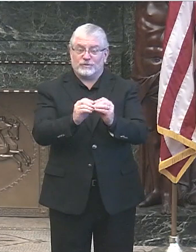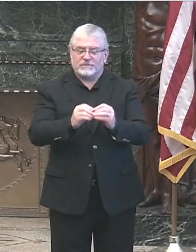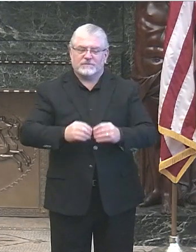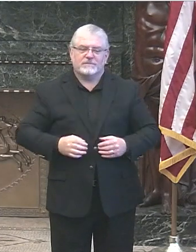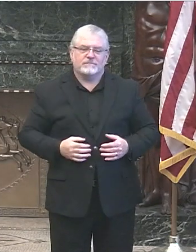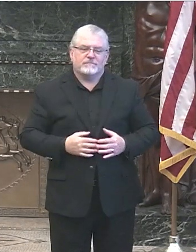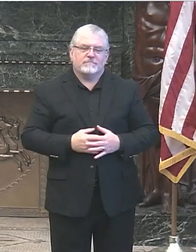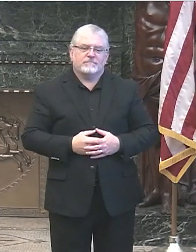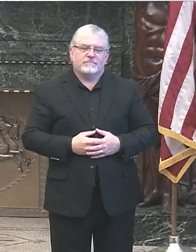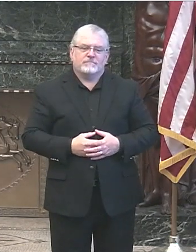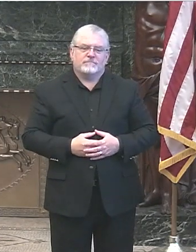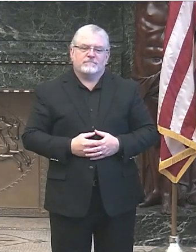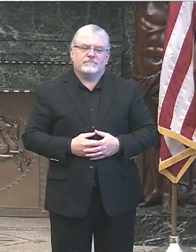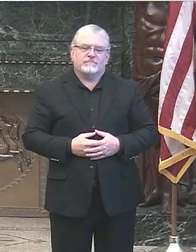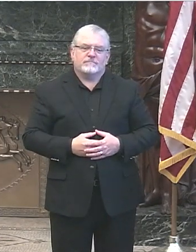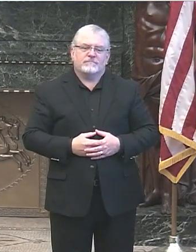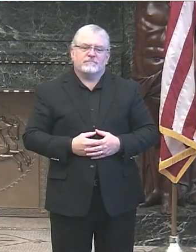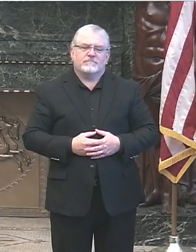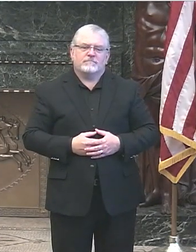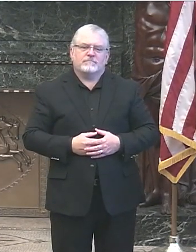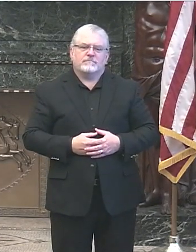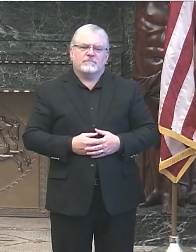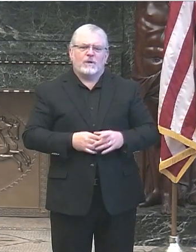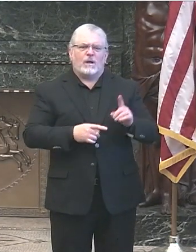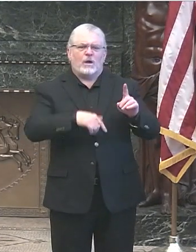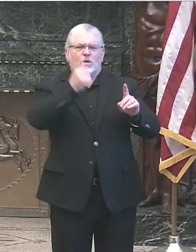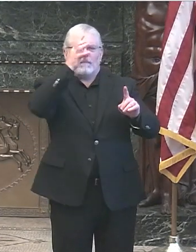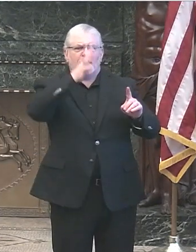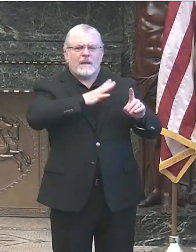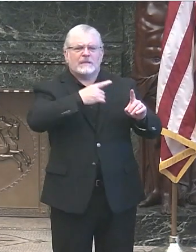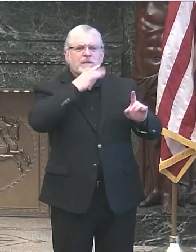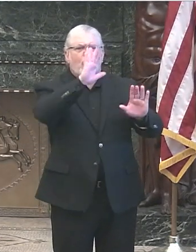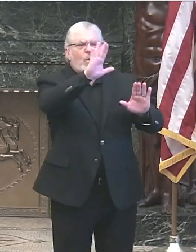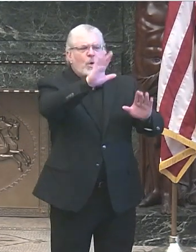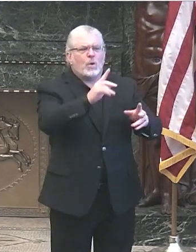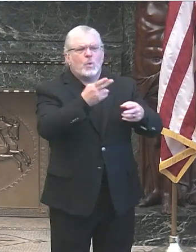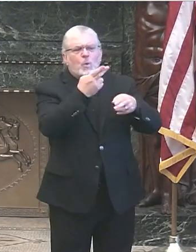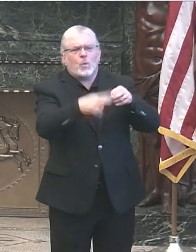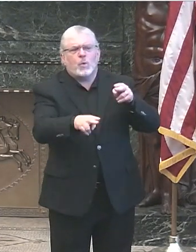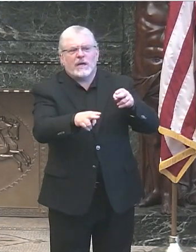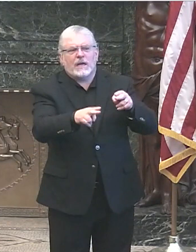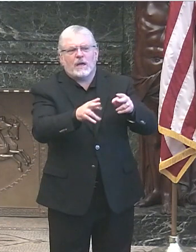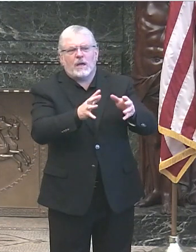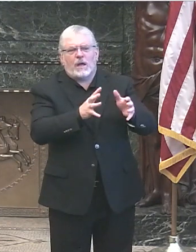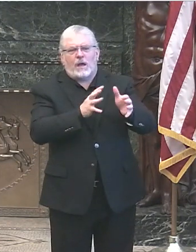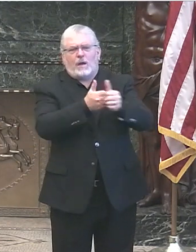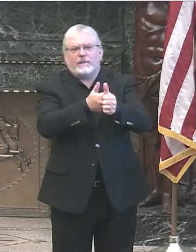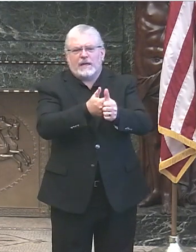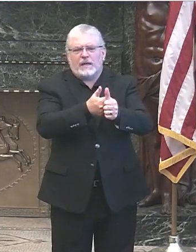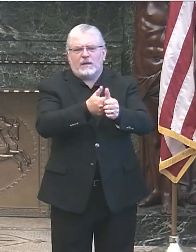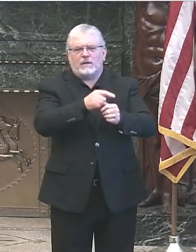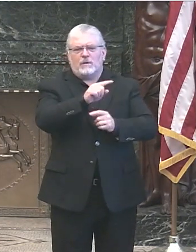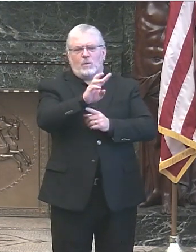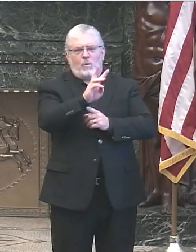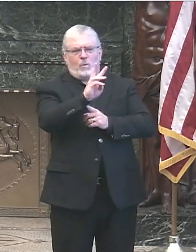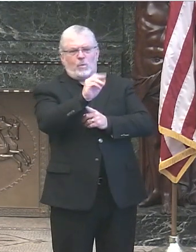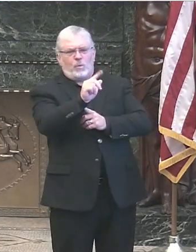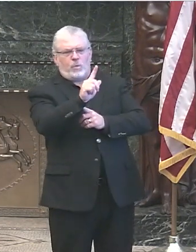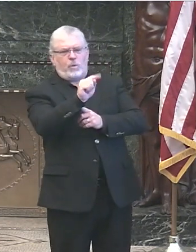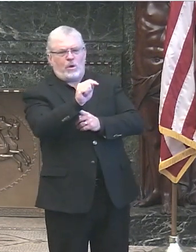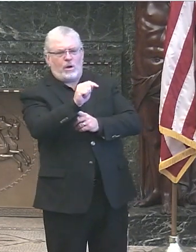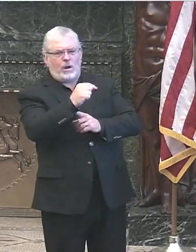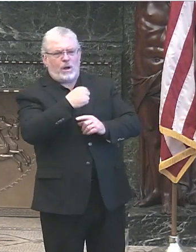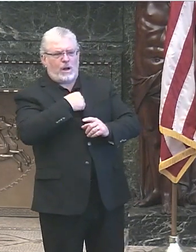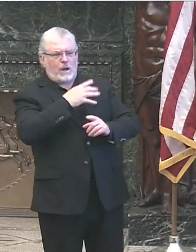Two quick updates. I apologize. One, I wanted to get back to, I think it was Walt's question. There are 12 people currently at